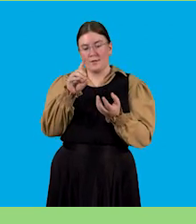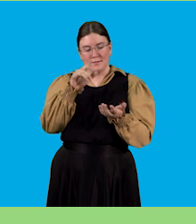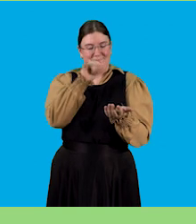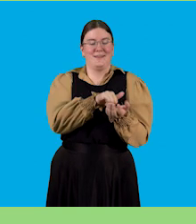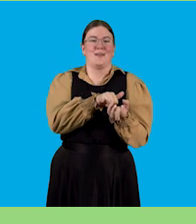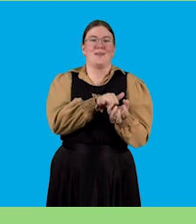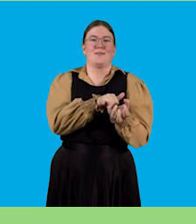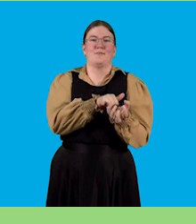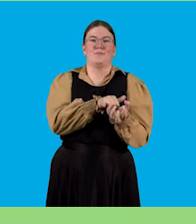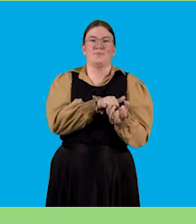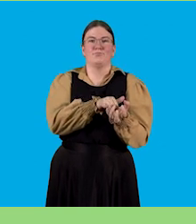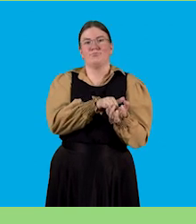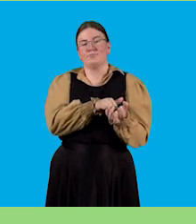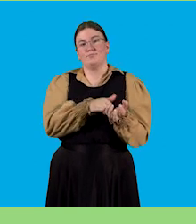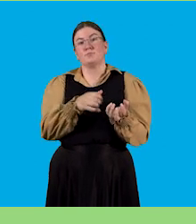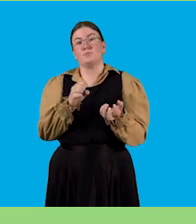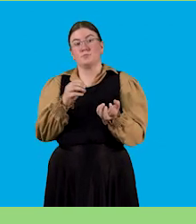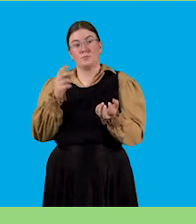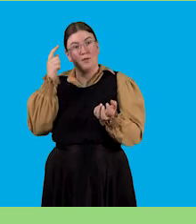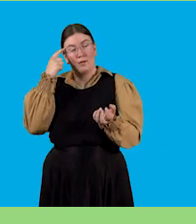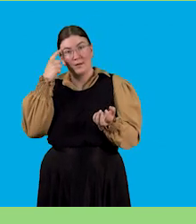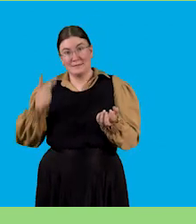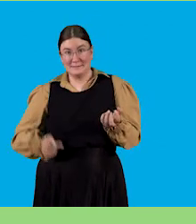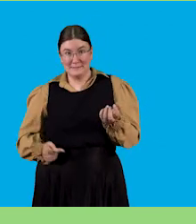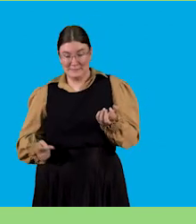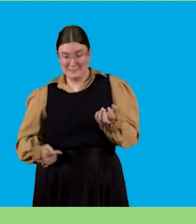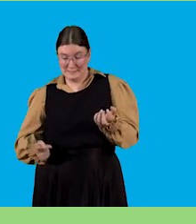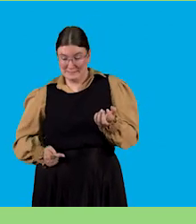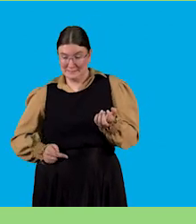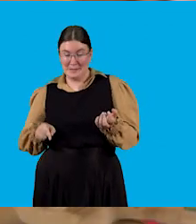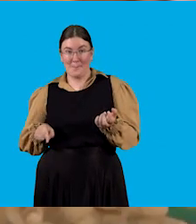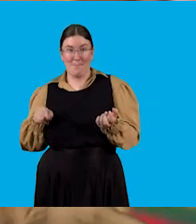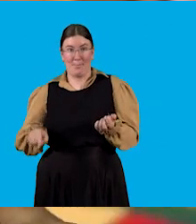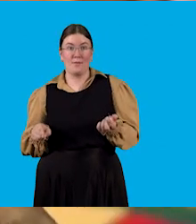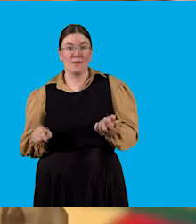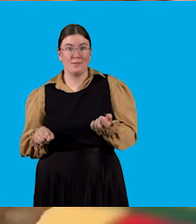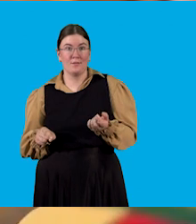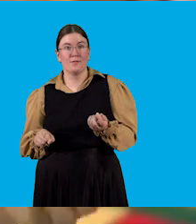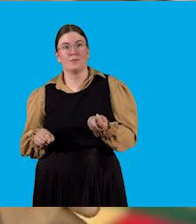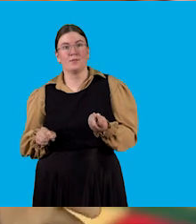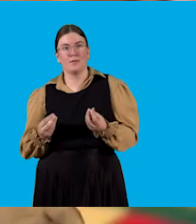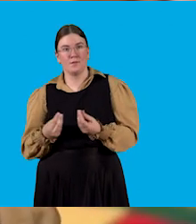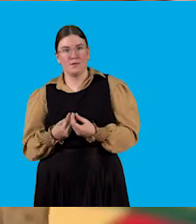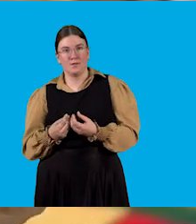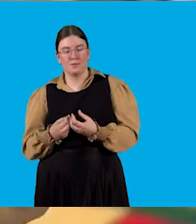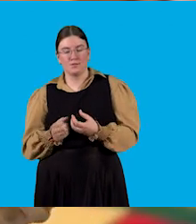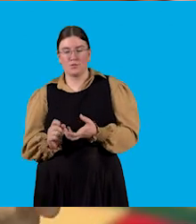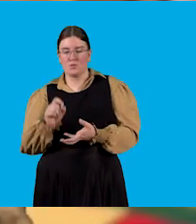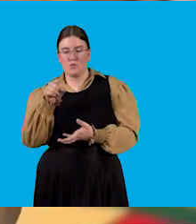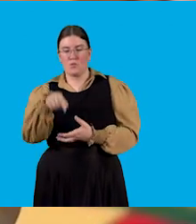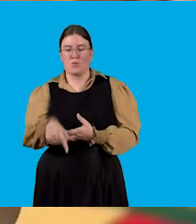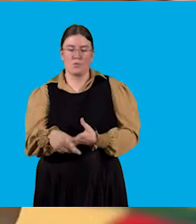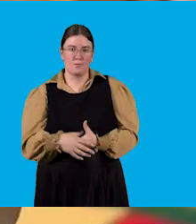is removed. Also, waste products, metabolic waste products are excreted and they are passed down